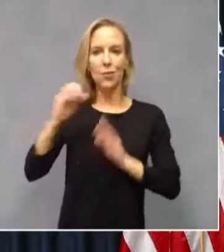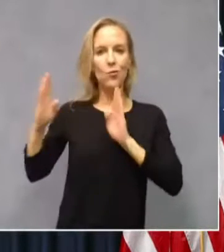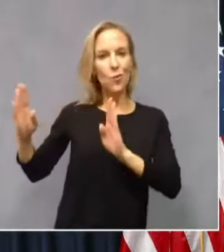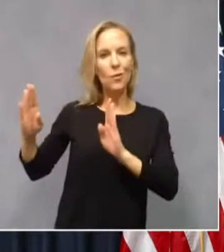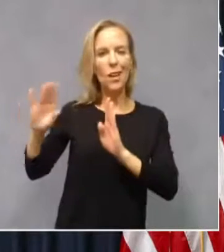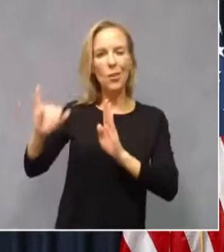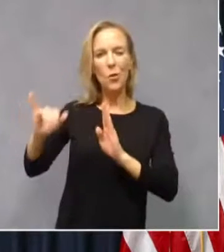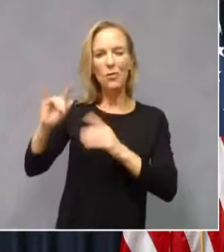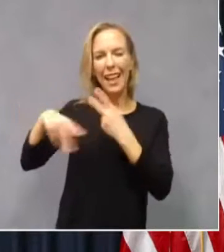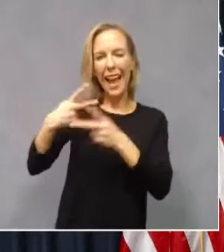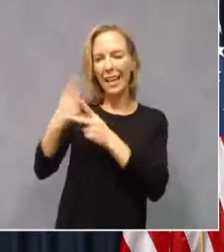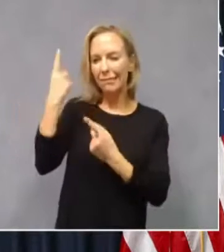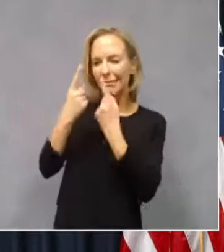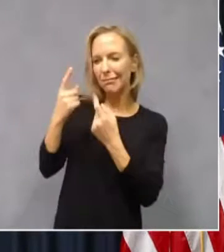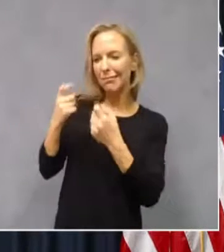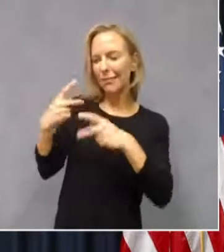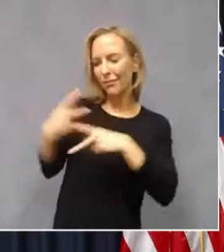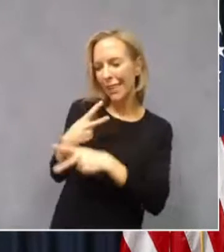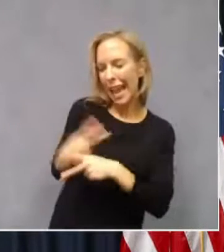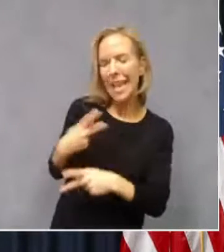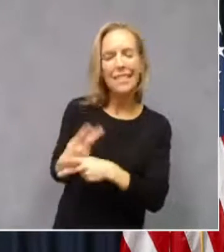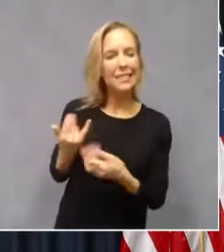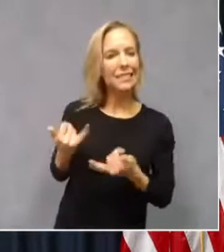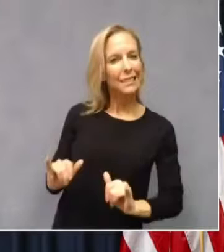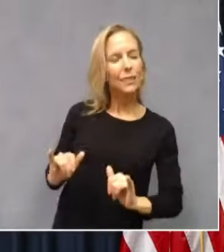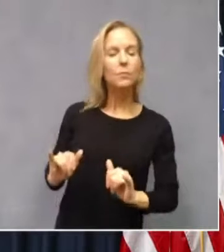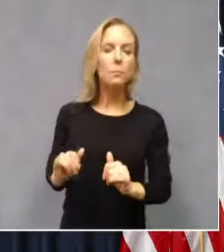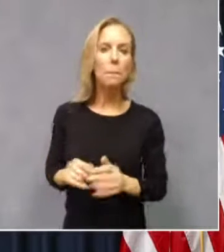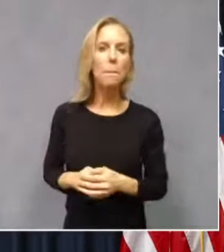out and figure out. It's certainly